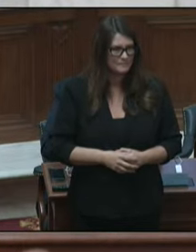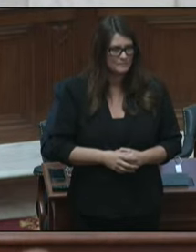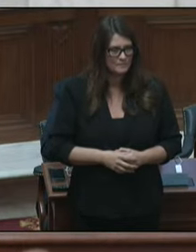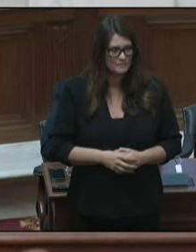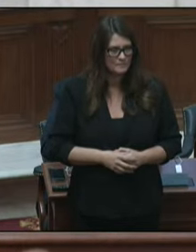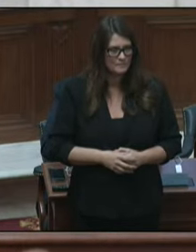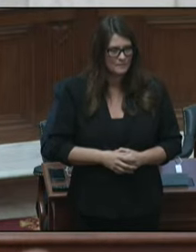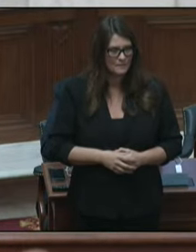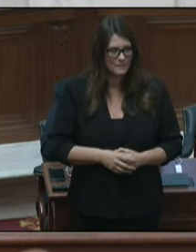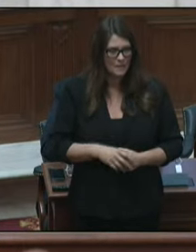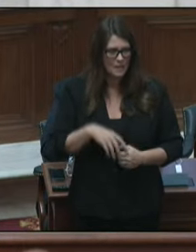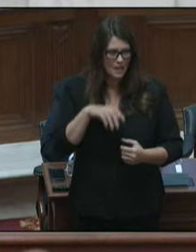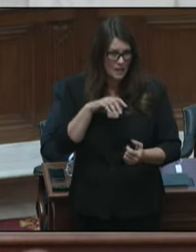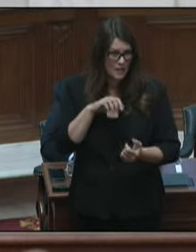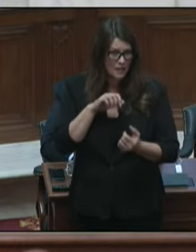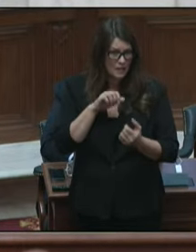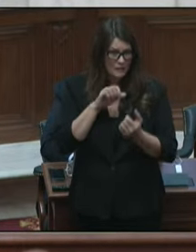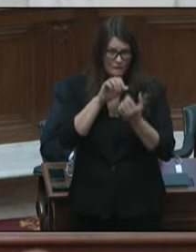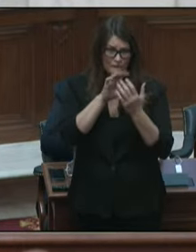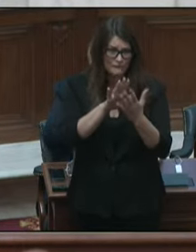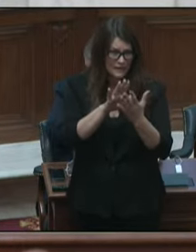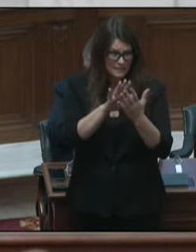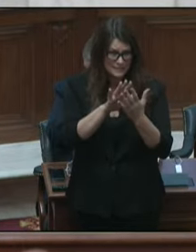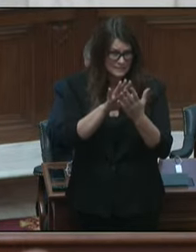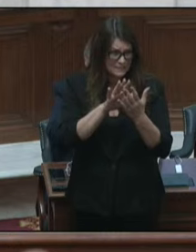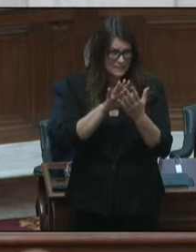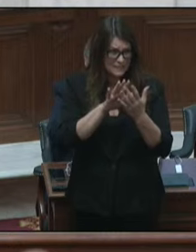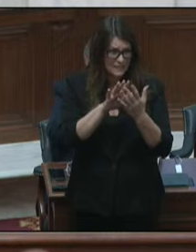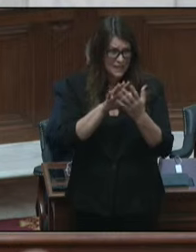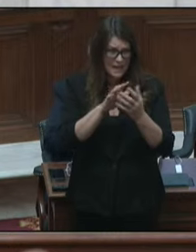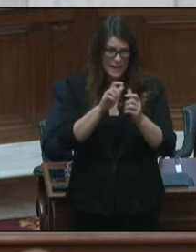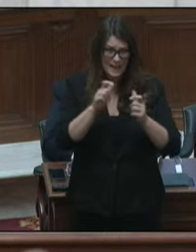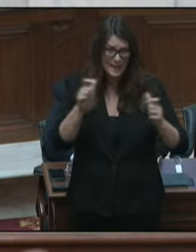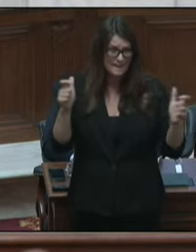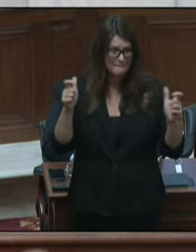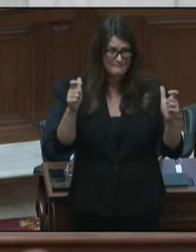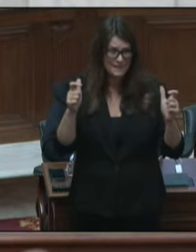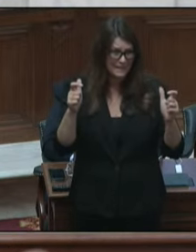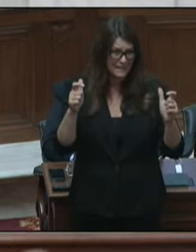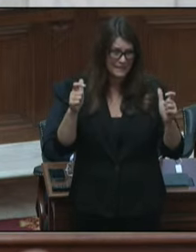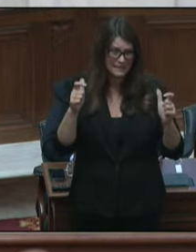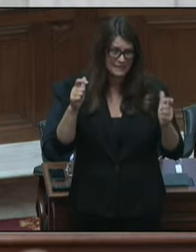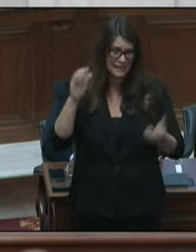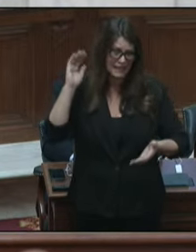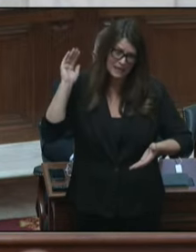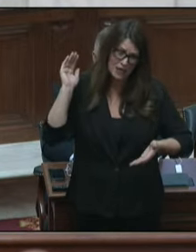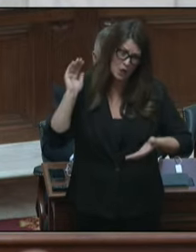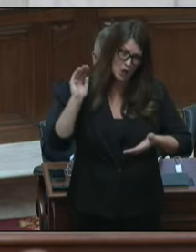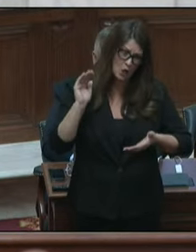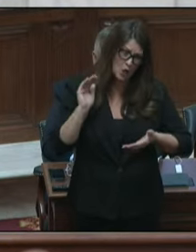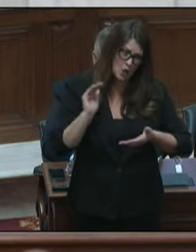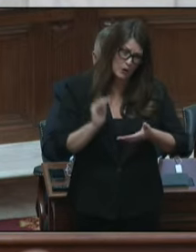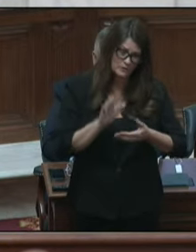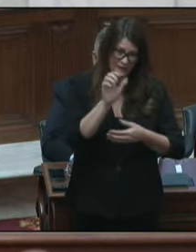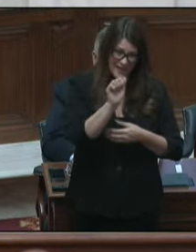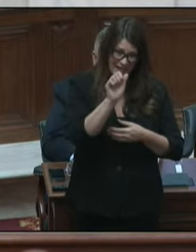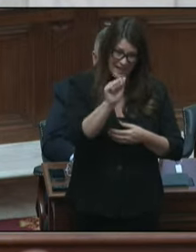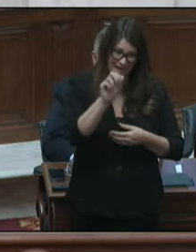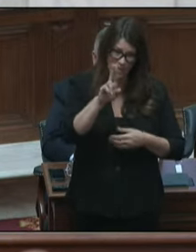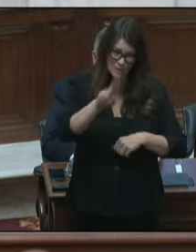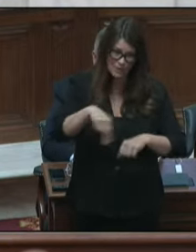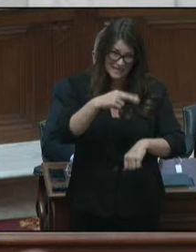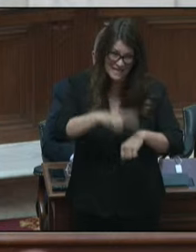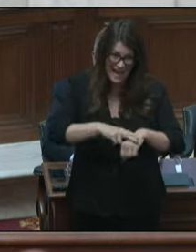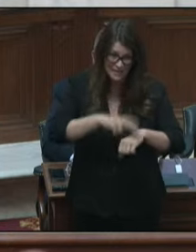While facing a large halftime deficit in the Sweet 16 tournament of the AAU National